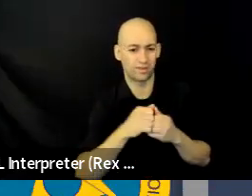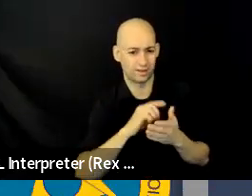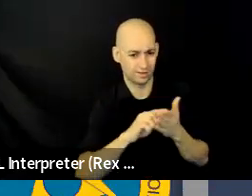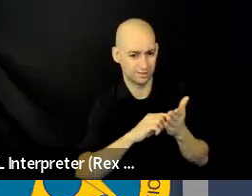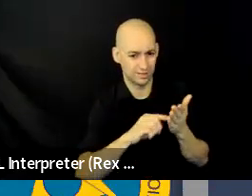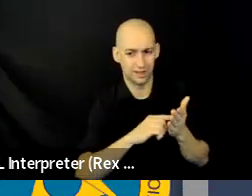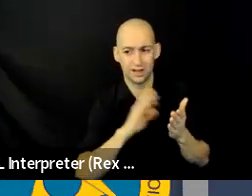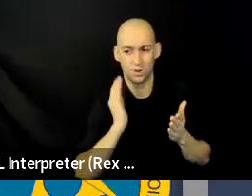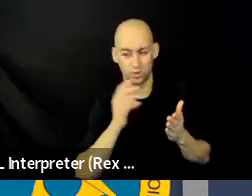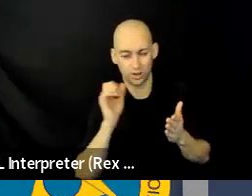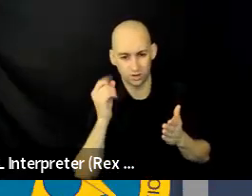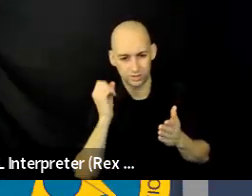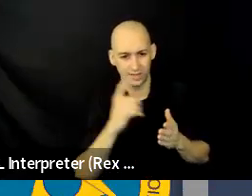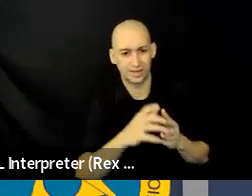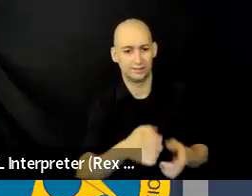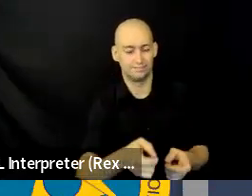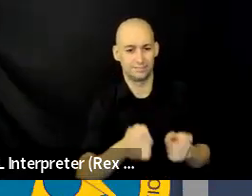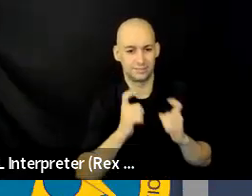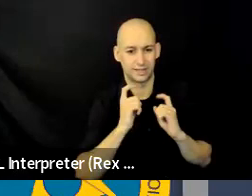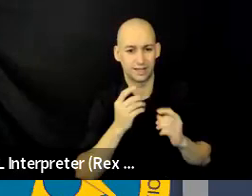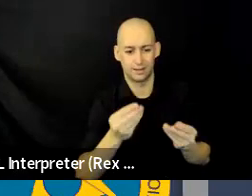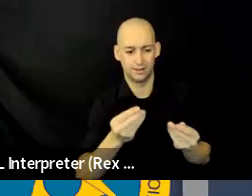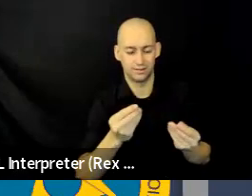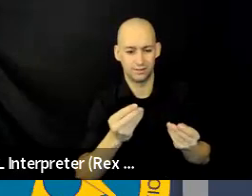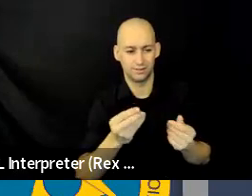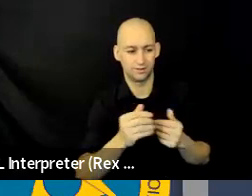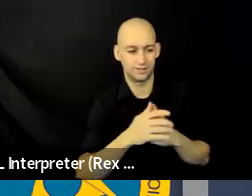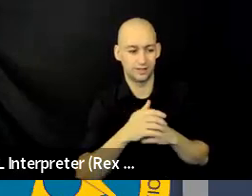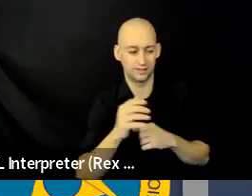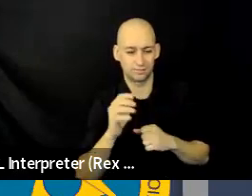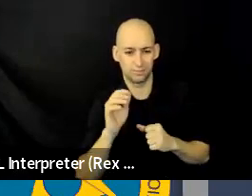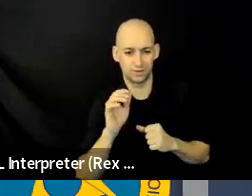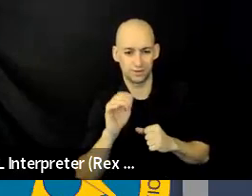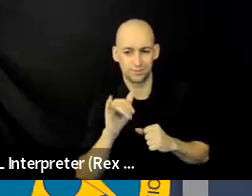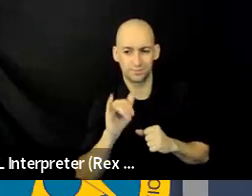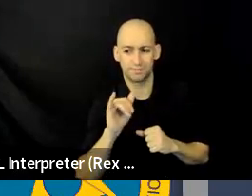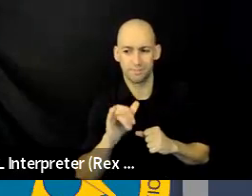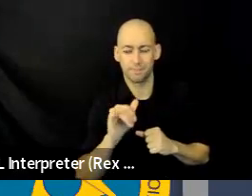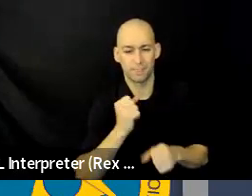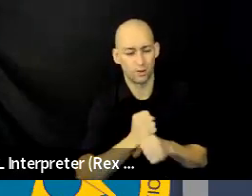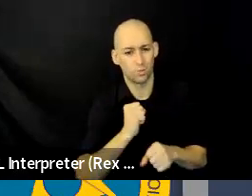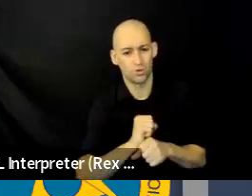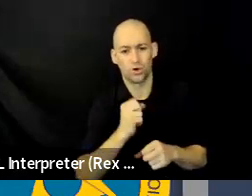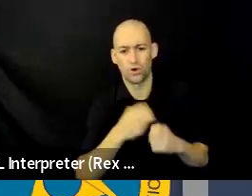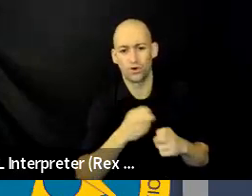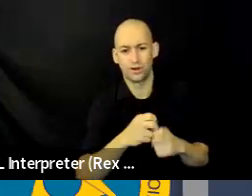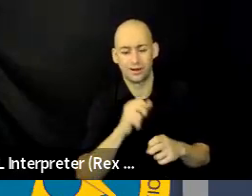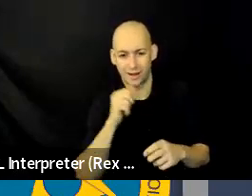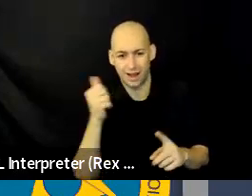while we understand we're taking property or needing property from San Paso, we really worked hard to try to not